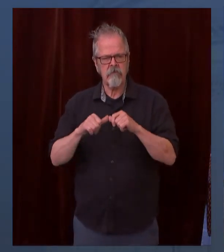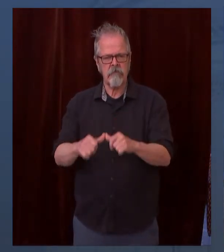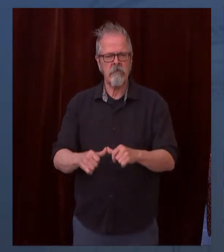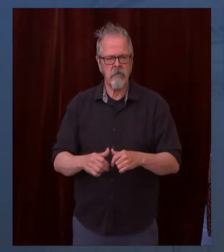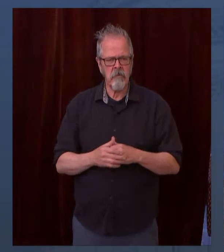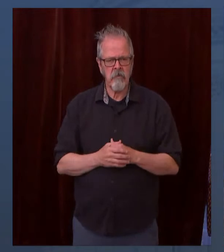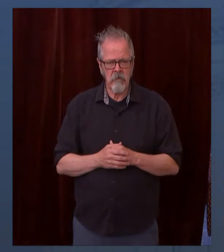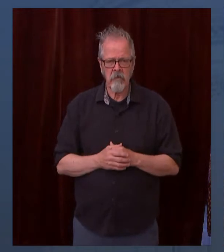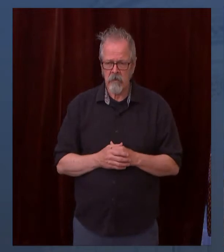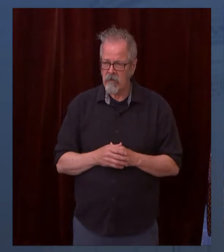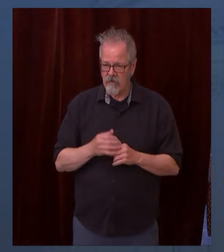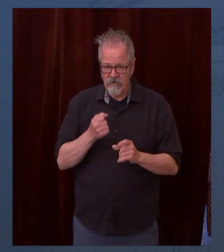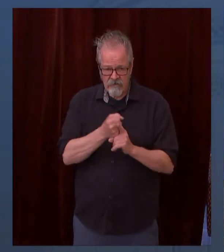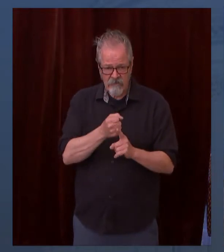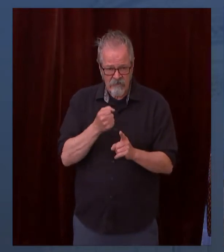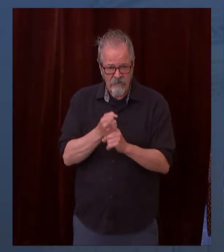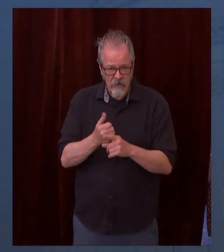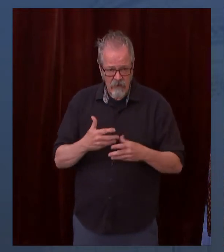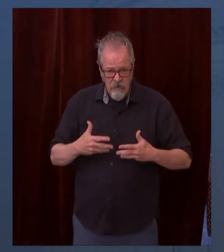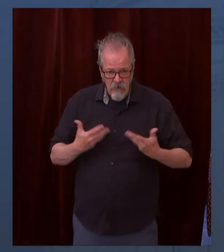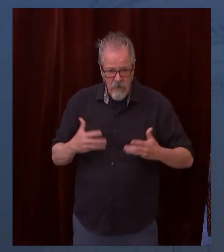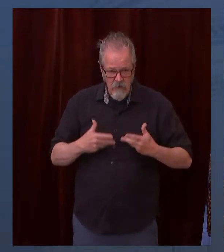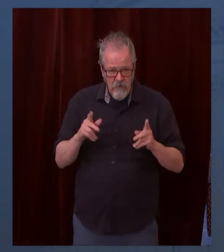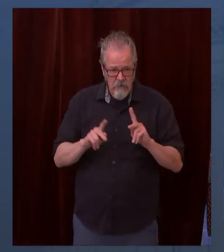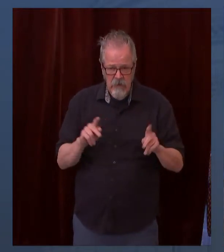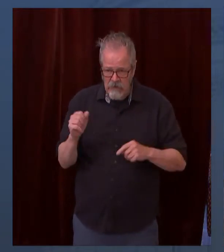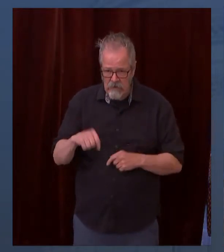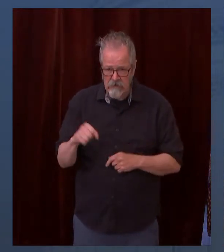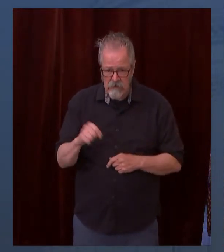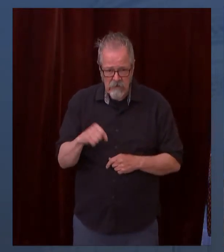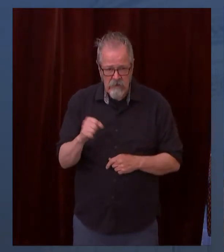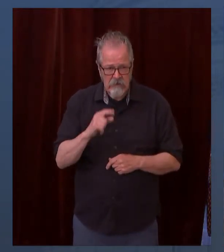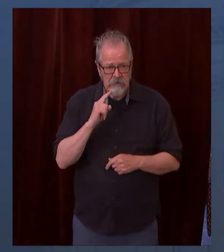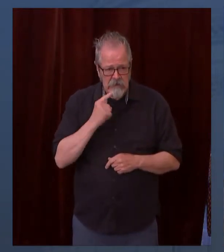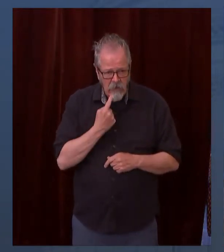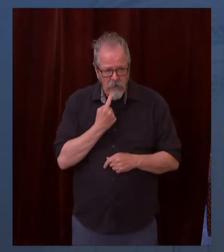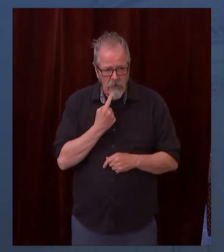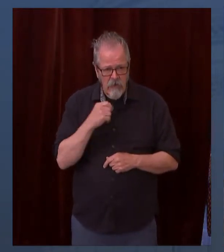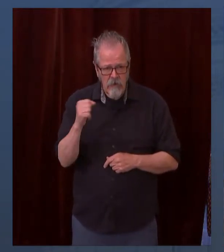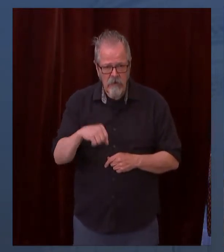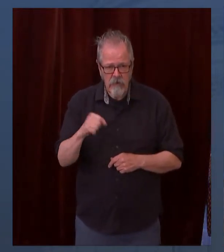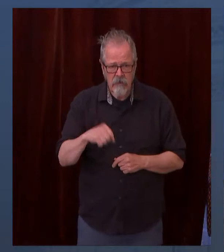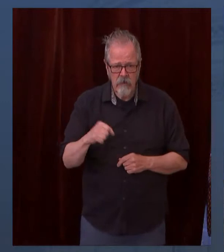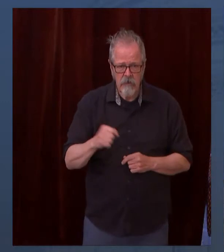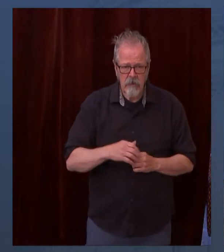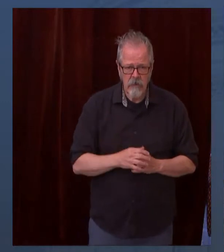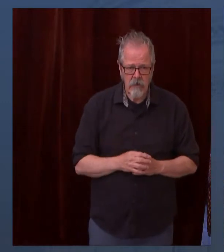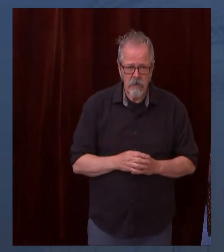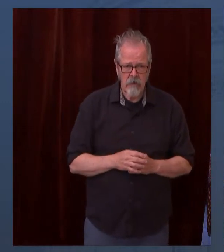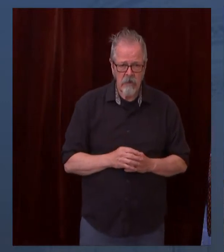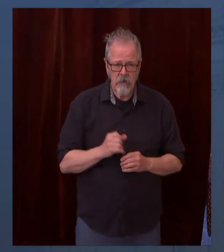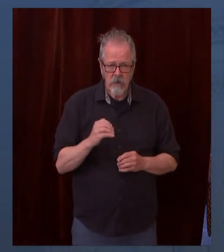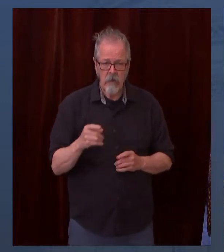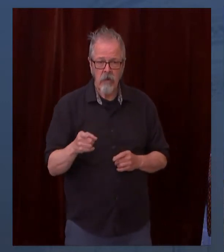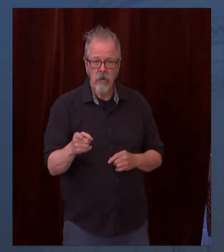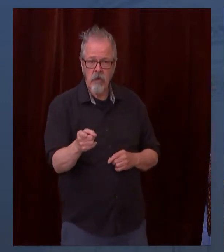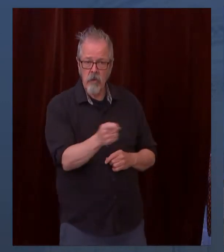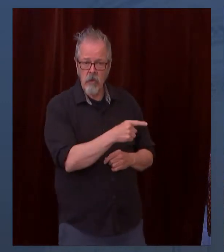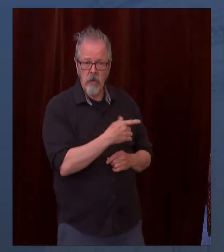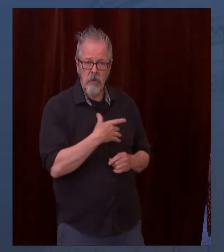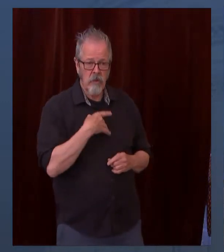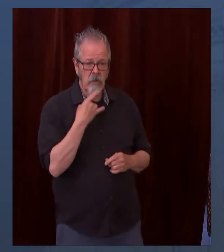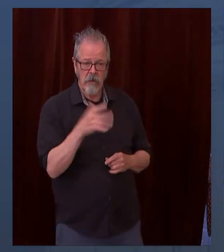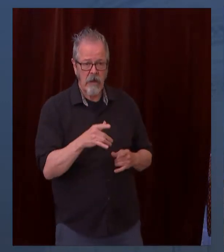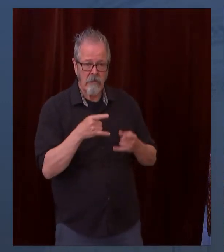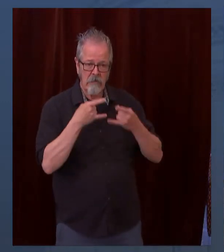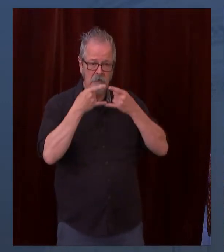was mask wearing that they were not comfortable with, this is a way to get rid of them. This is a way out of